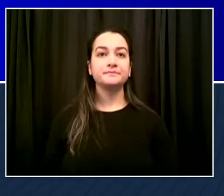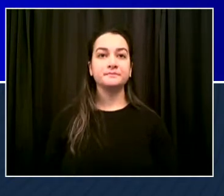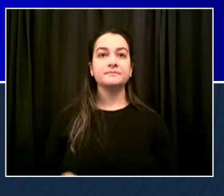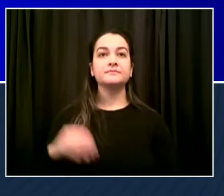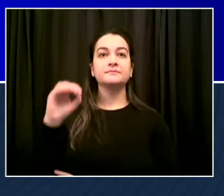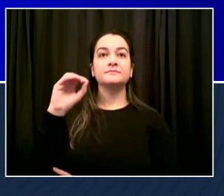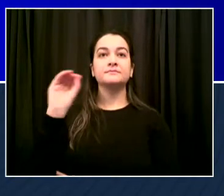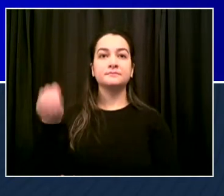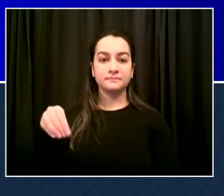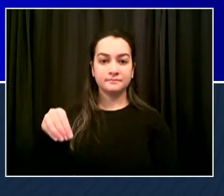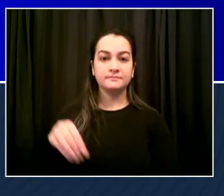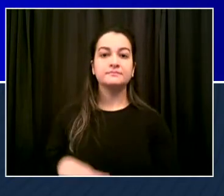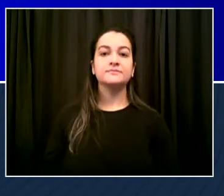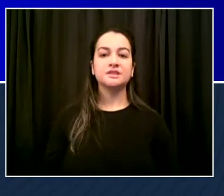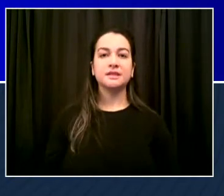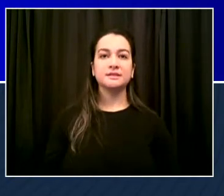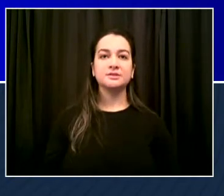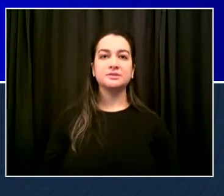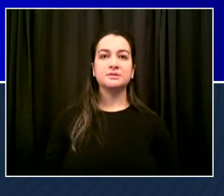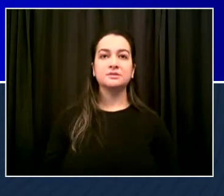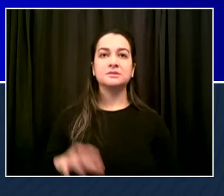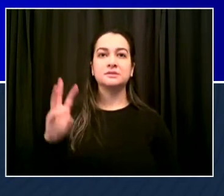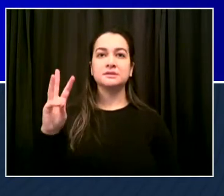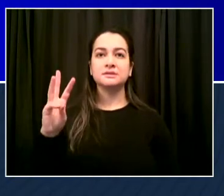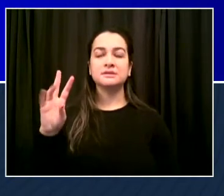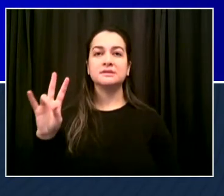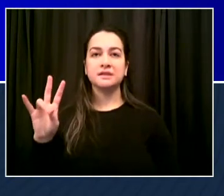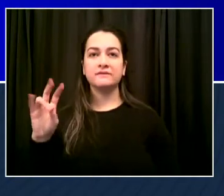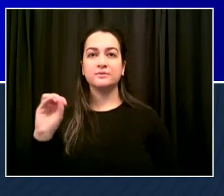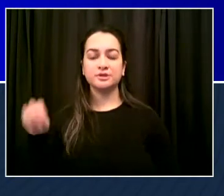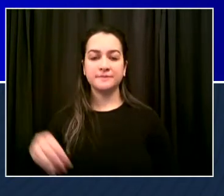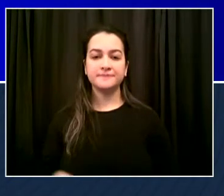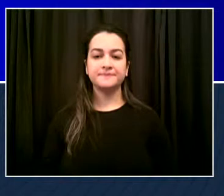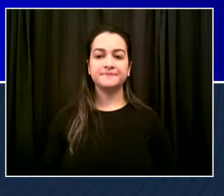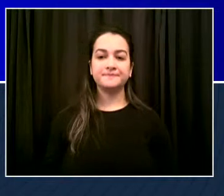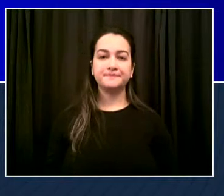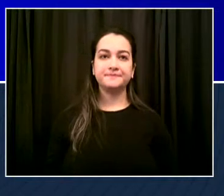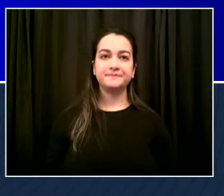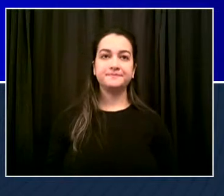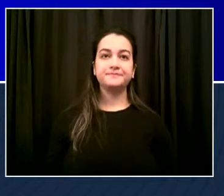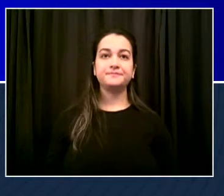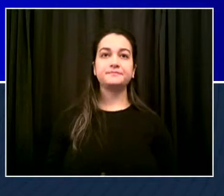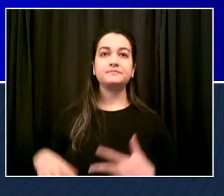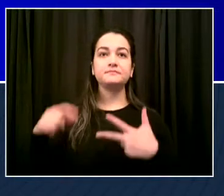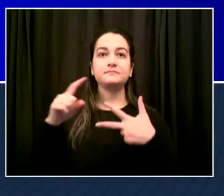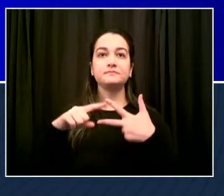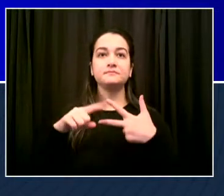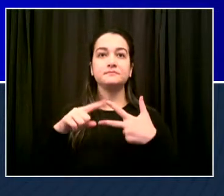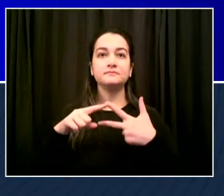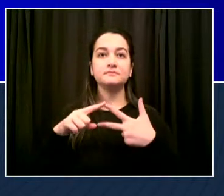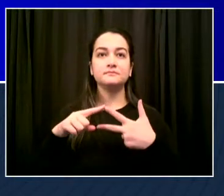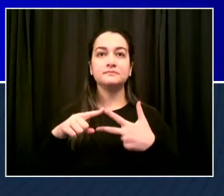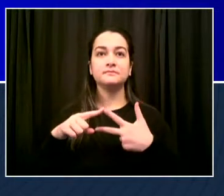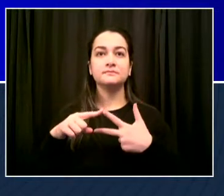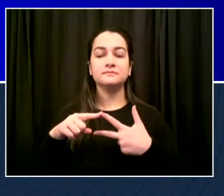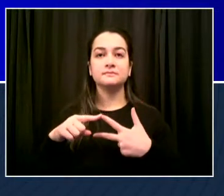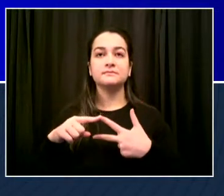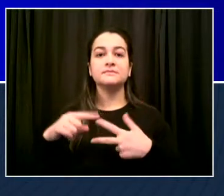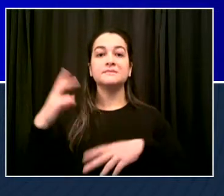rate 5.03 per 100,000. Number two, new reported cases on a 7-day average. Today's